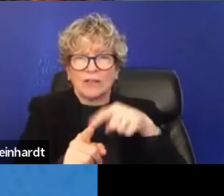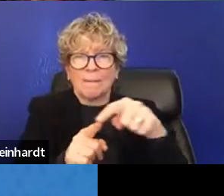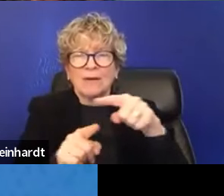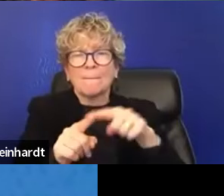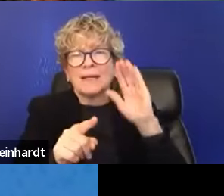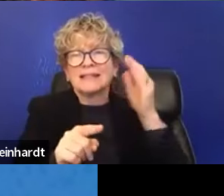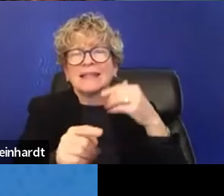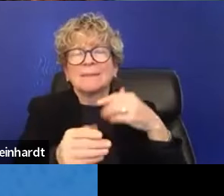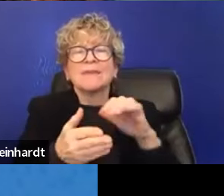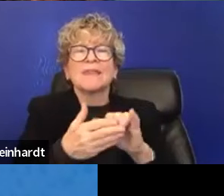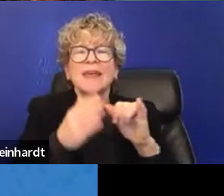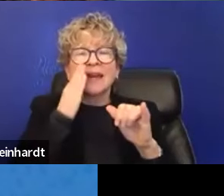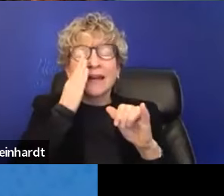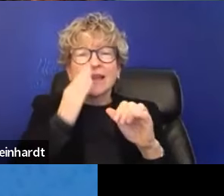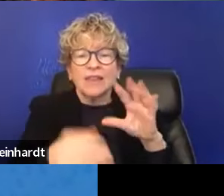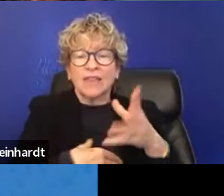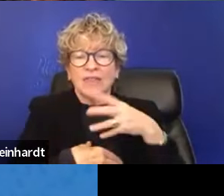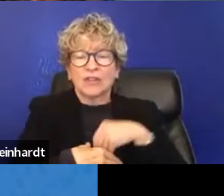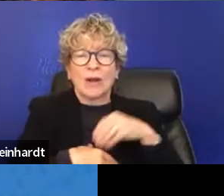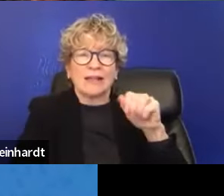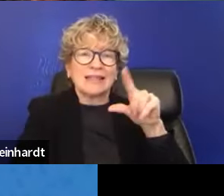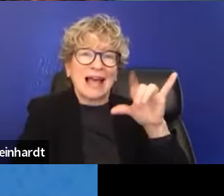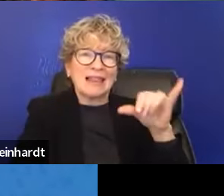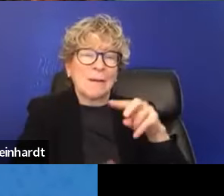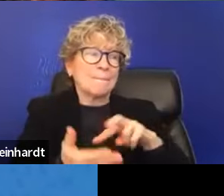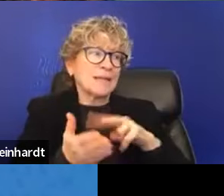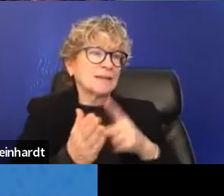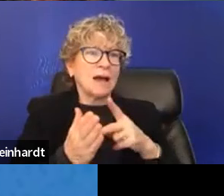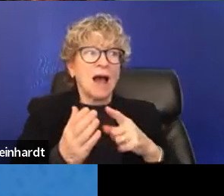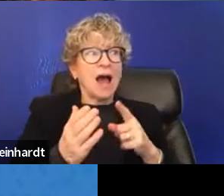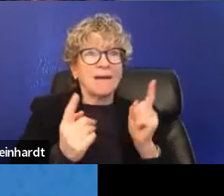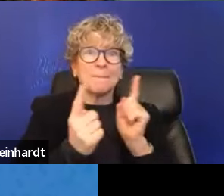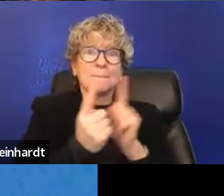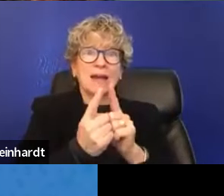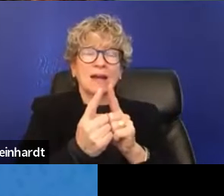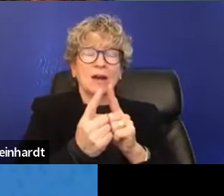transgender allied box there often means I've met a trans person once, rather